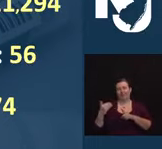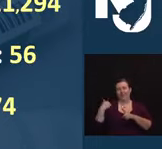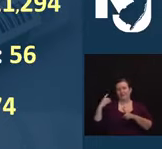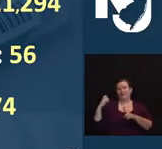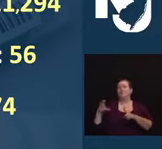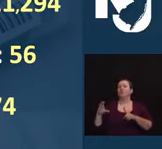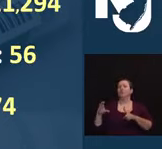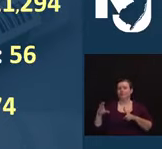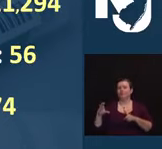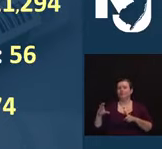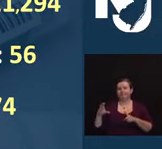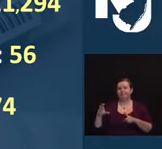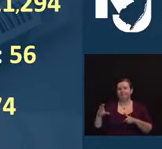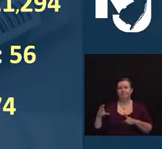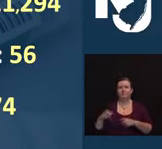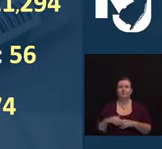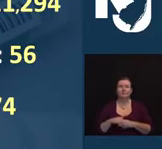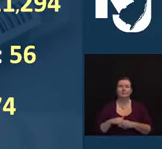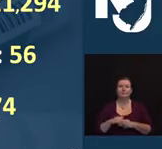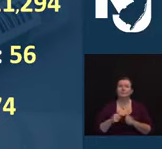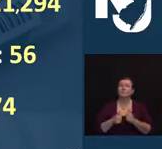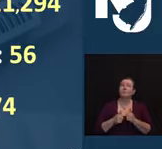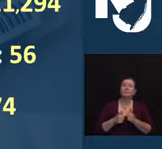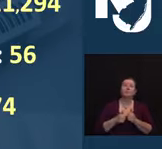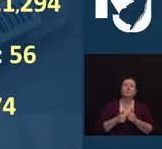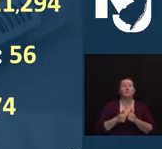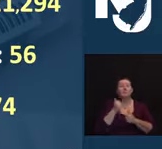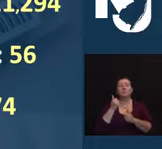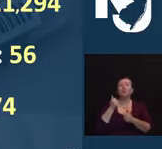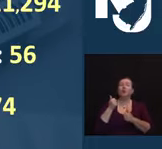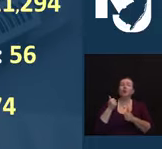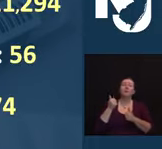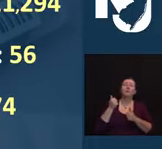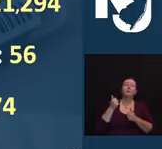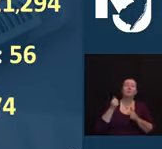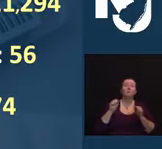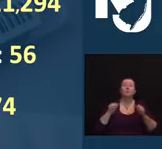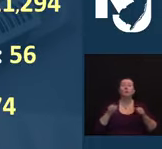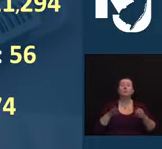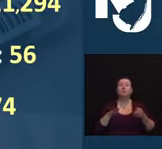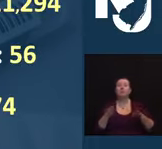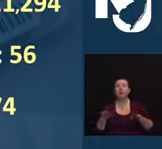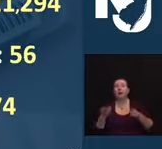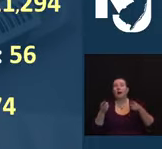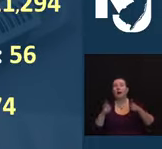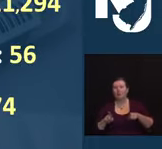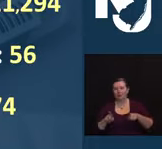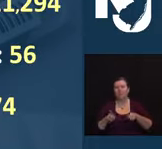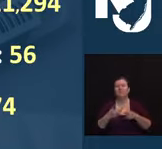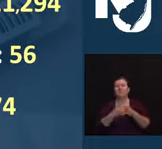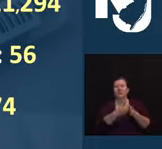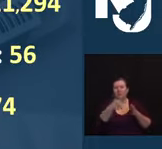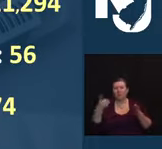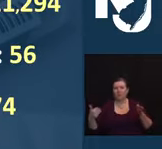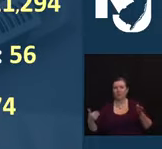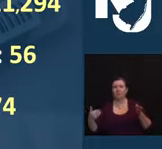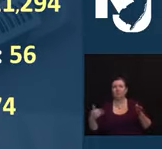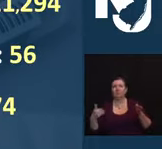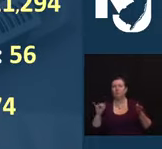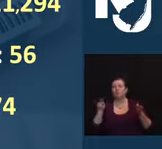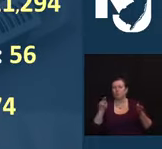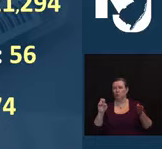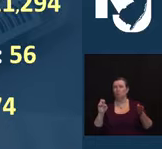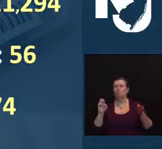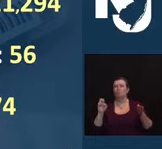comparison. The majority of our probable deaths occurred prior to June 25th, when we began releasing these numbers.